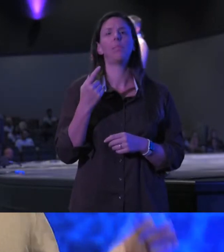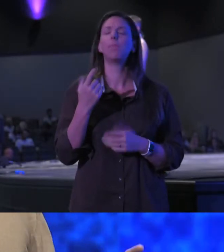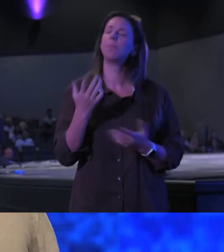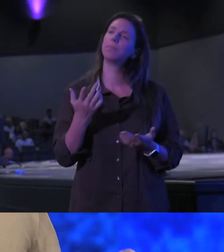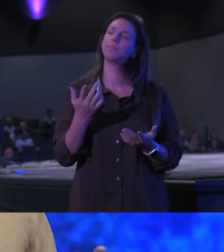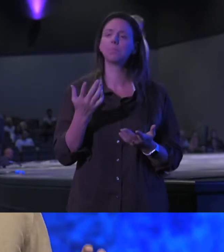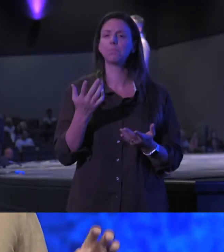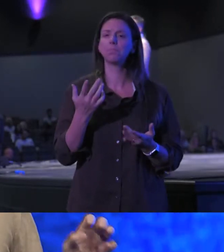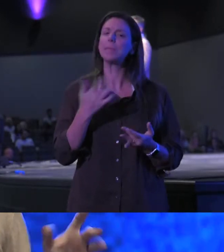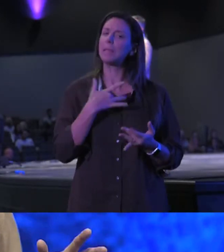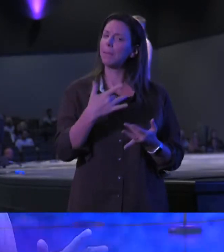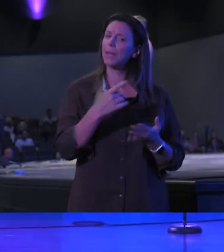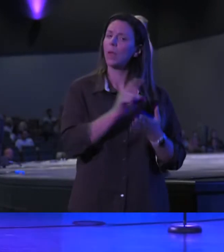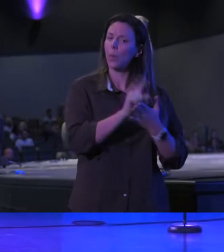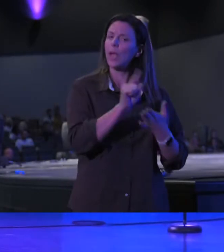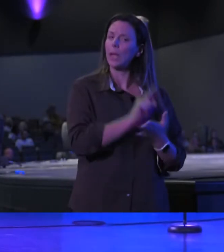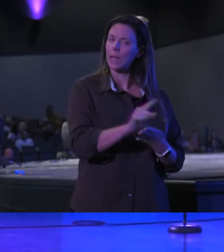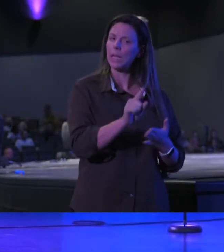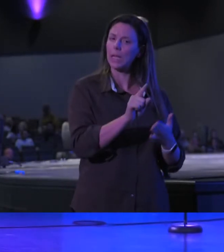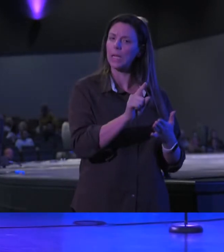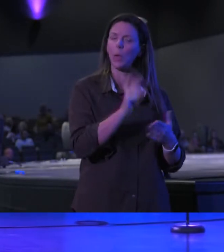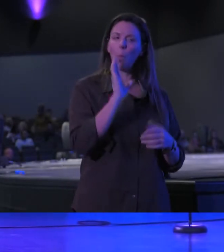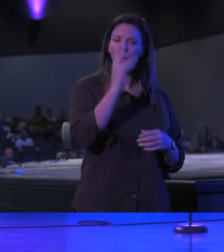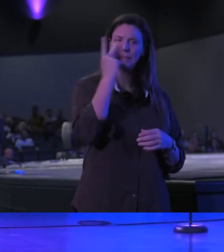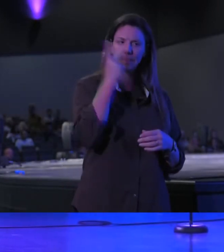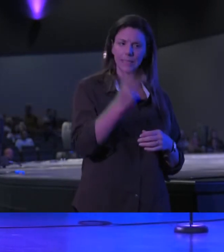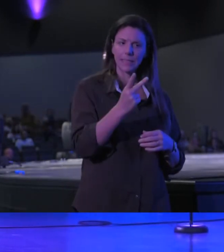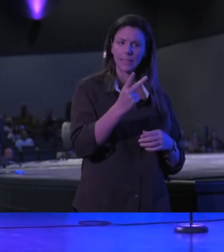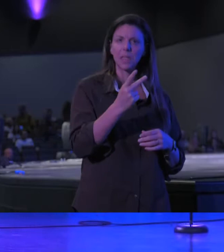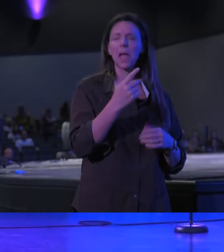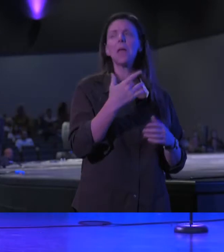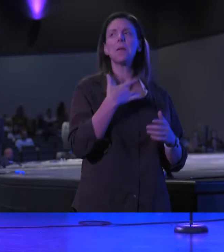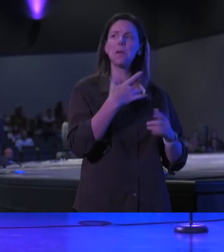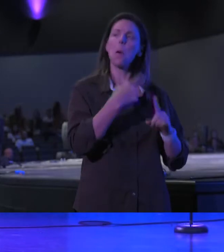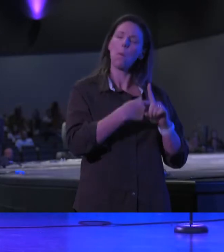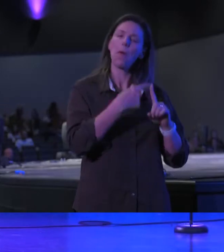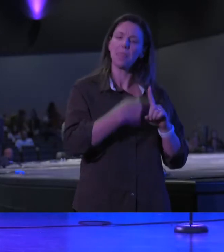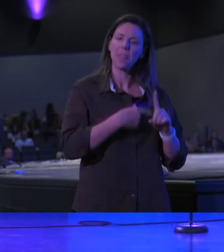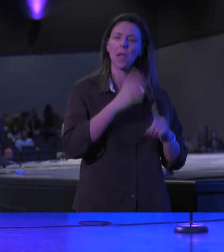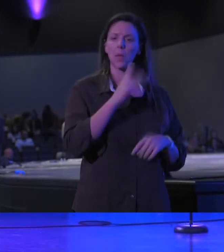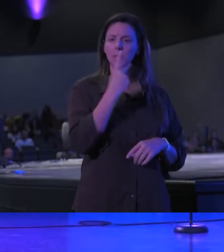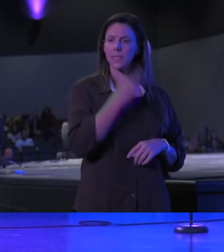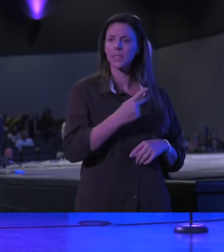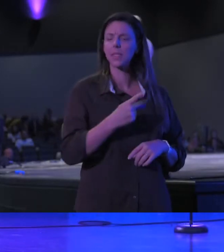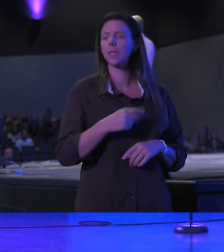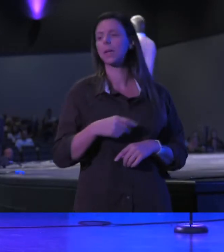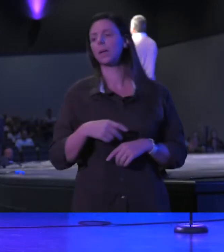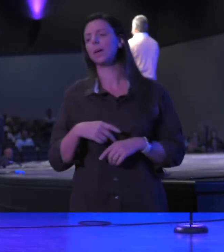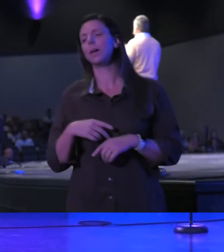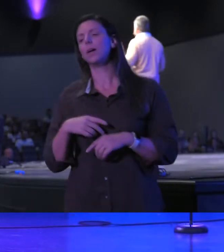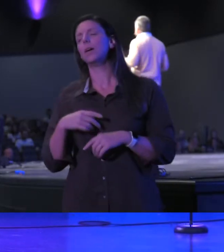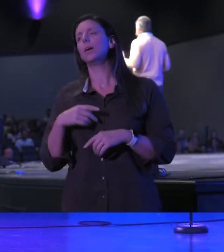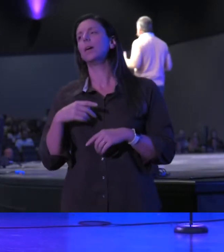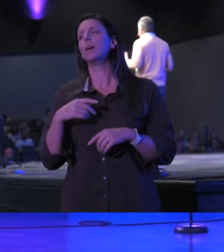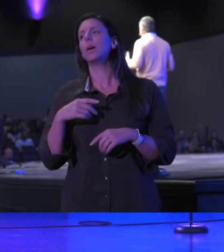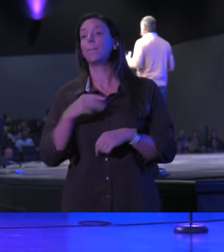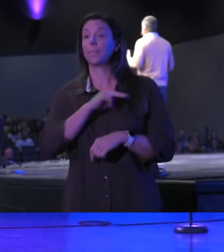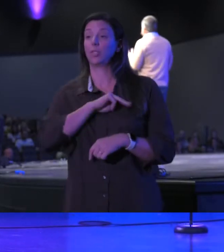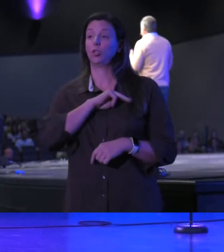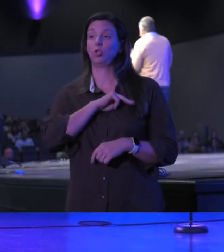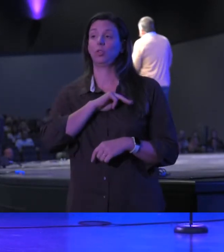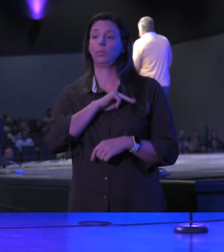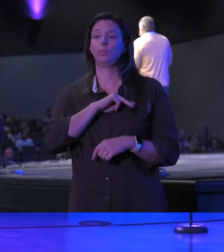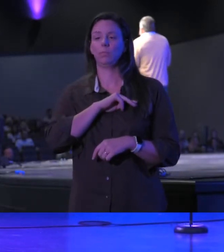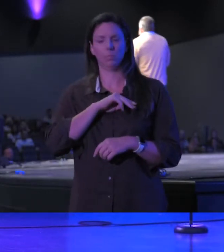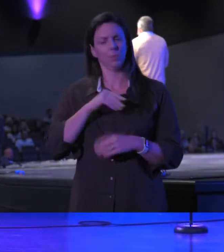almost on a weekly and for certain on a monthly basis. And that is one of the things closest to the heartbeat of our church is missions.